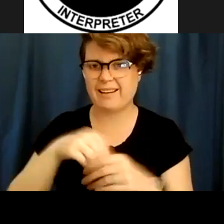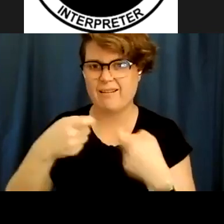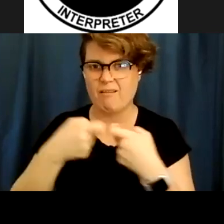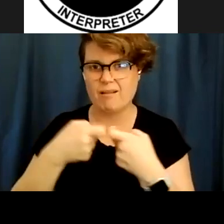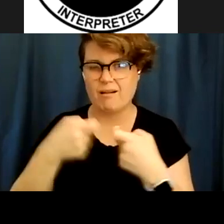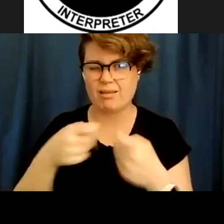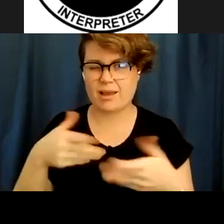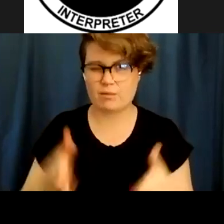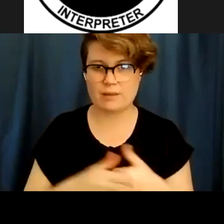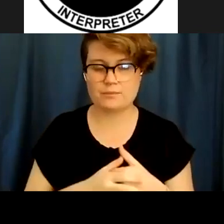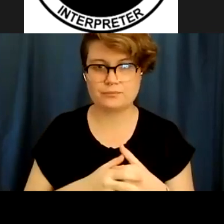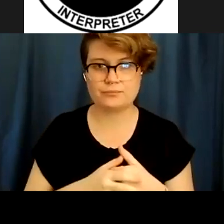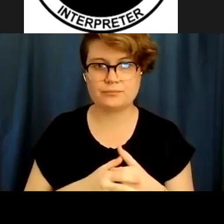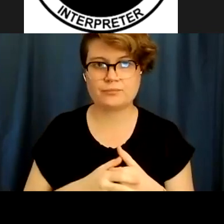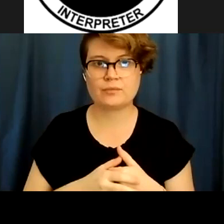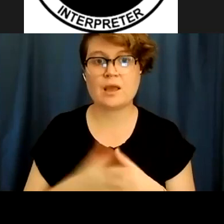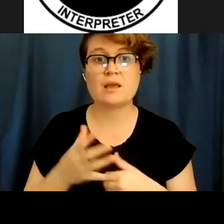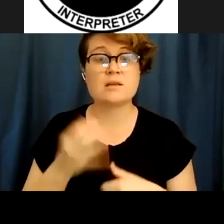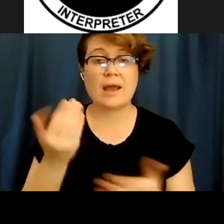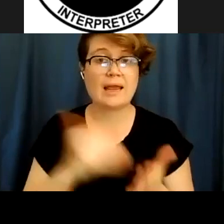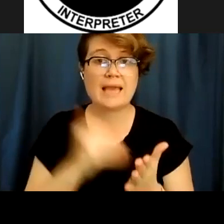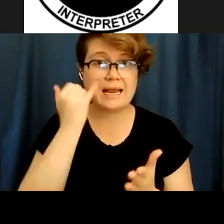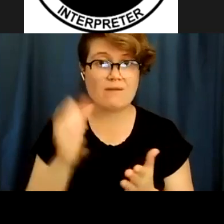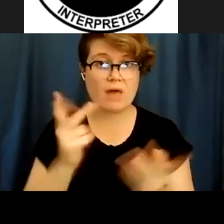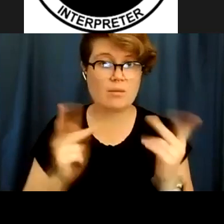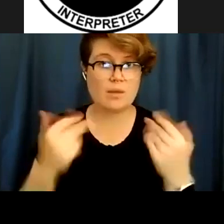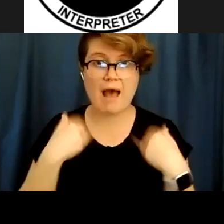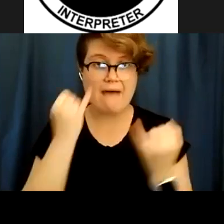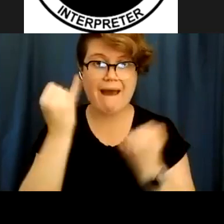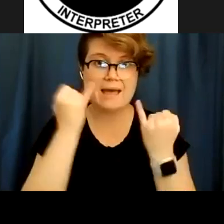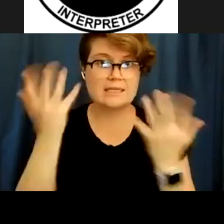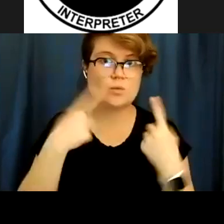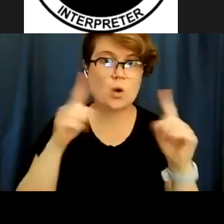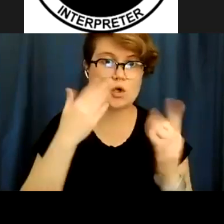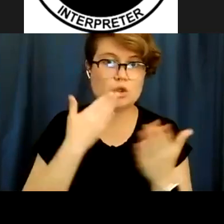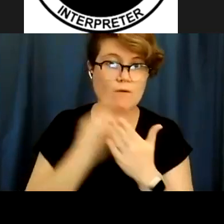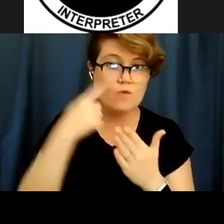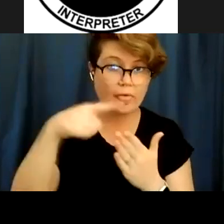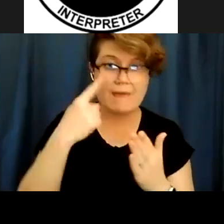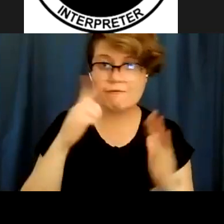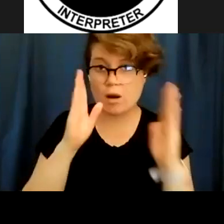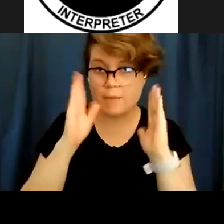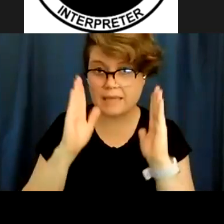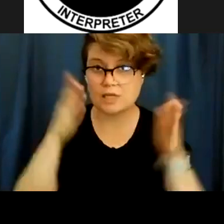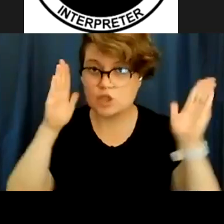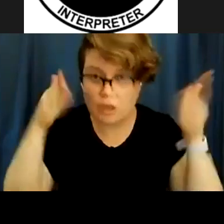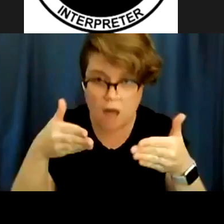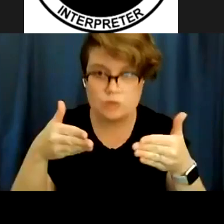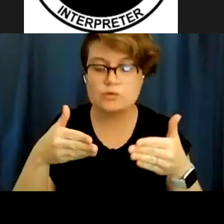And like I said, if folks have other things that have been working well for them to kind of stay concentrated or have any of those little